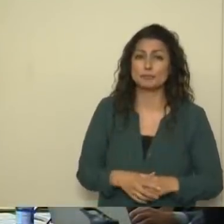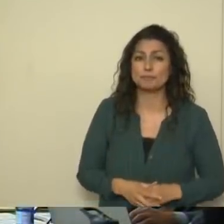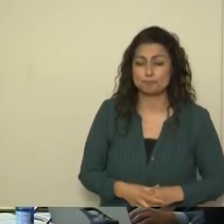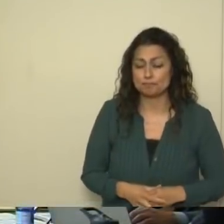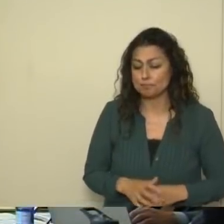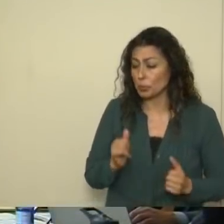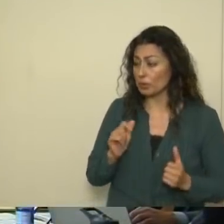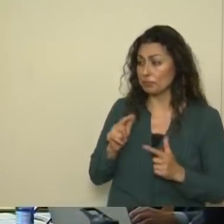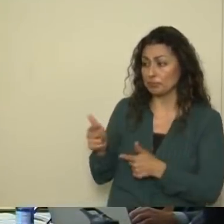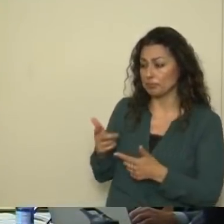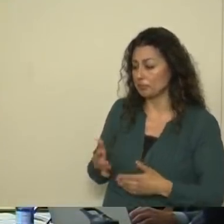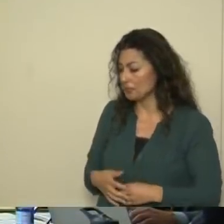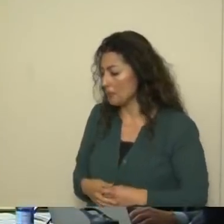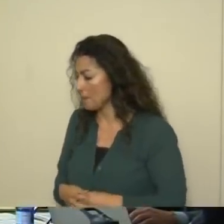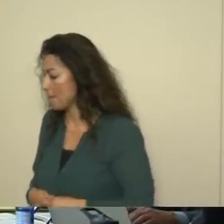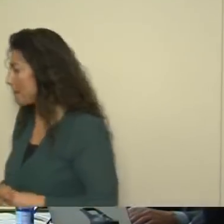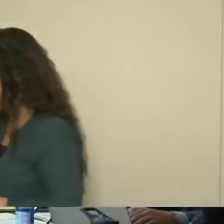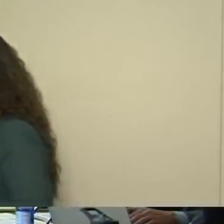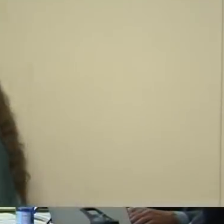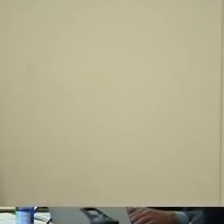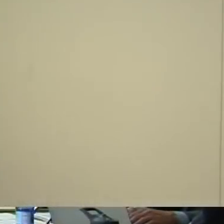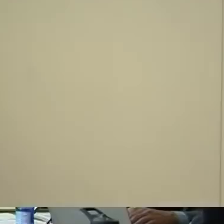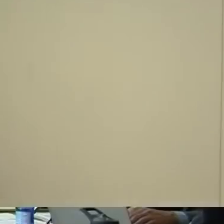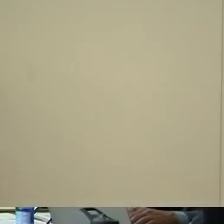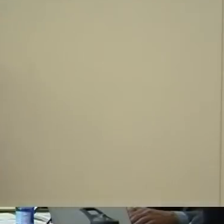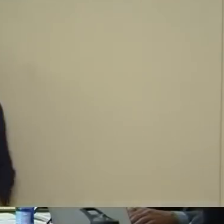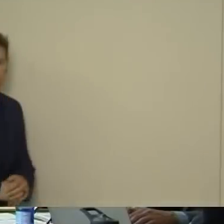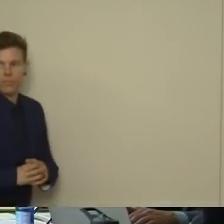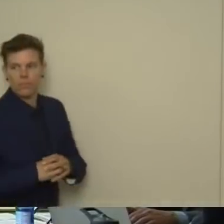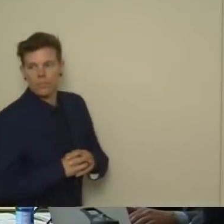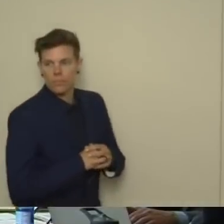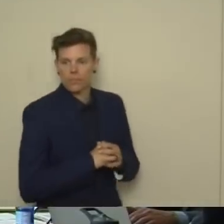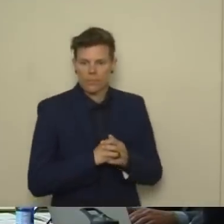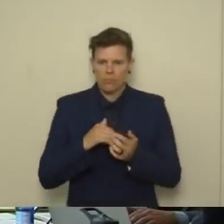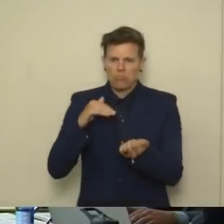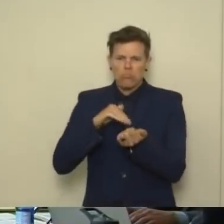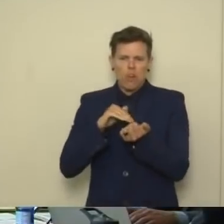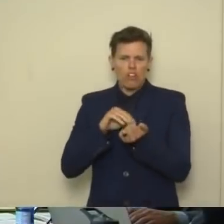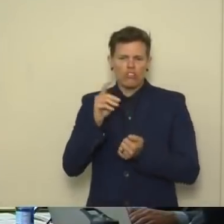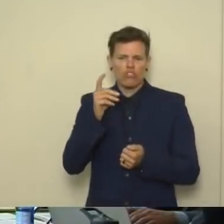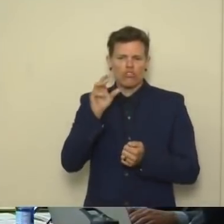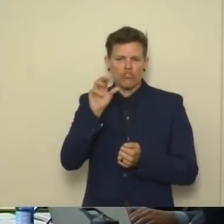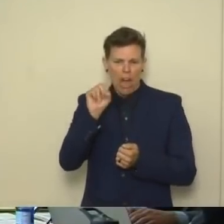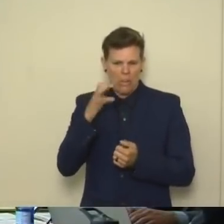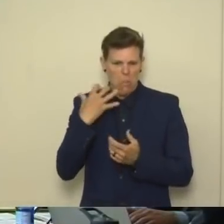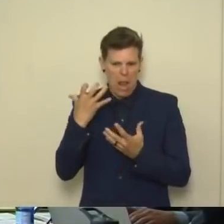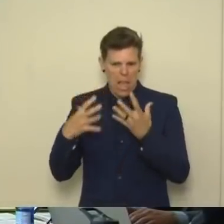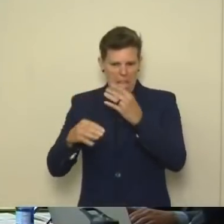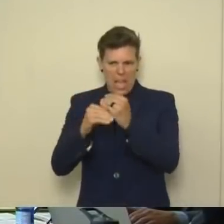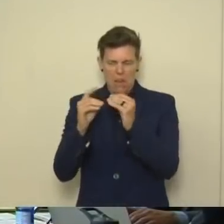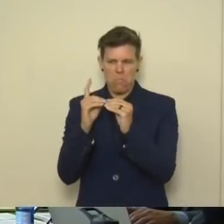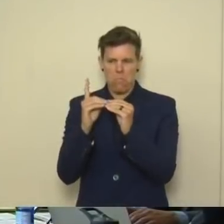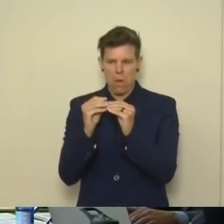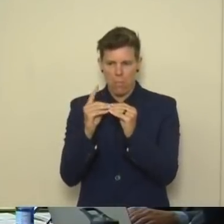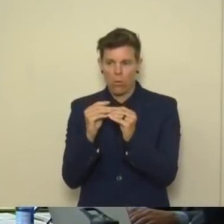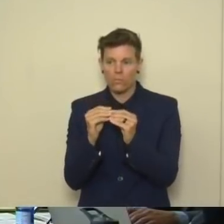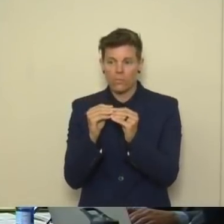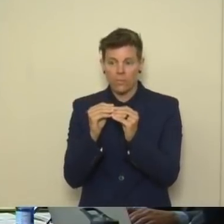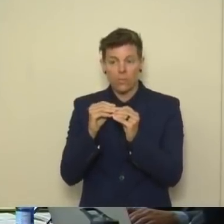Yep, I'm sorry. Two quick things. One is, I don't think any other governor in the country has a grasp of these